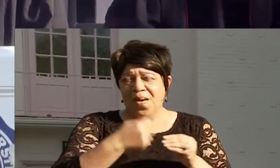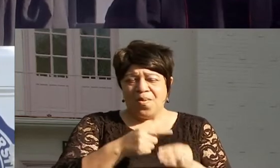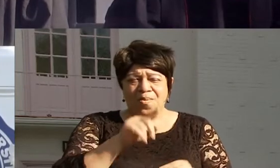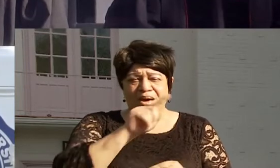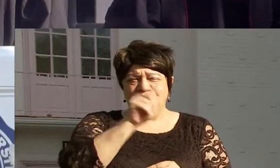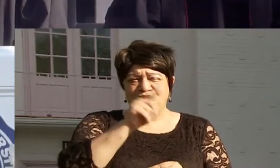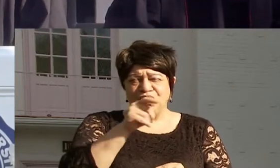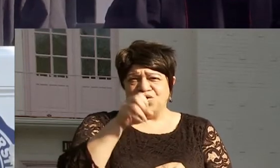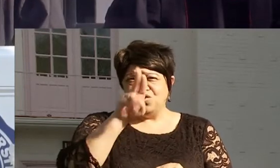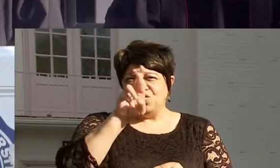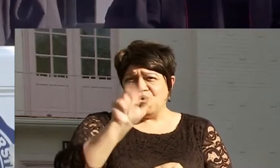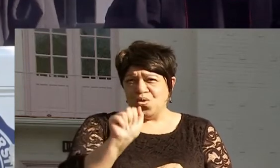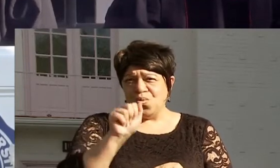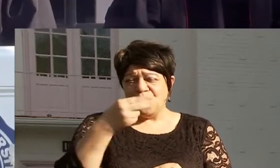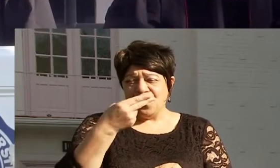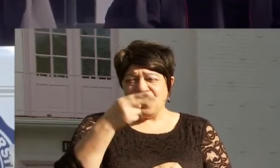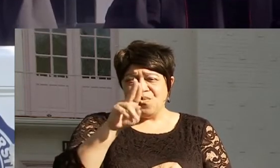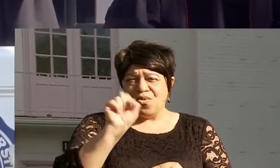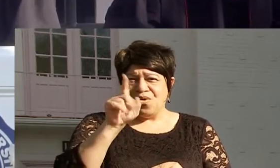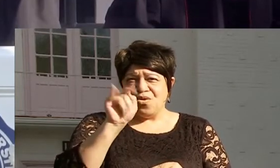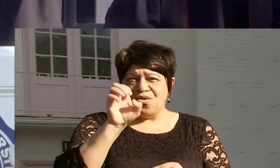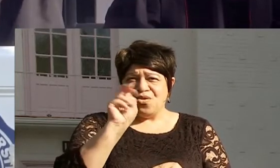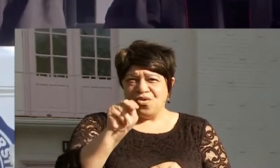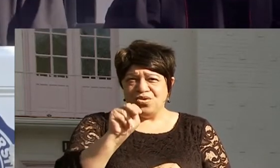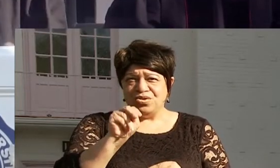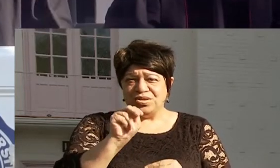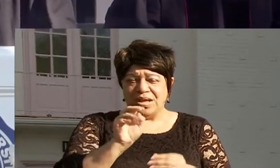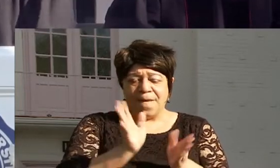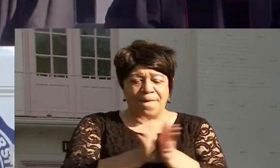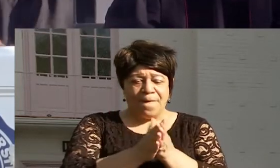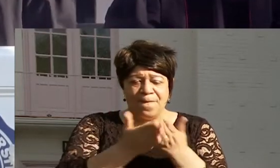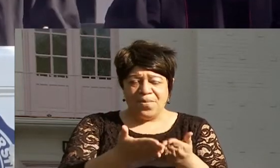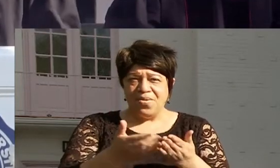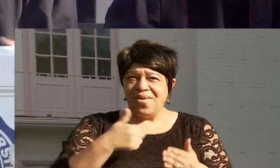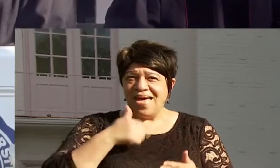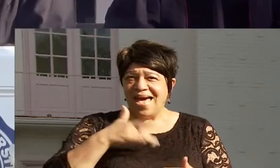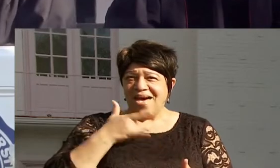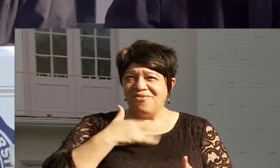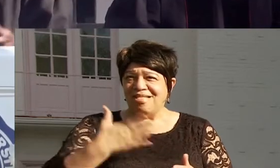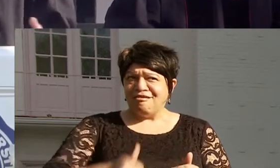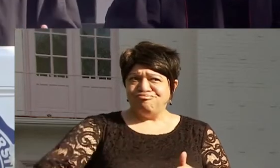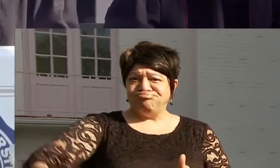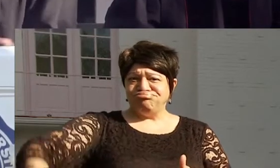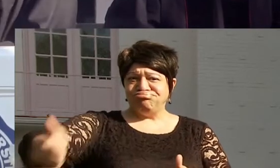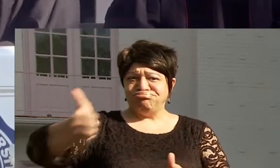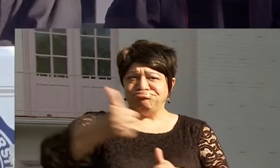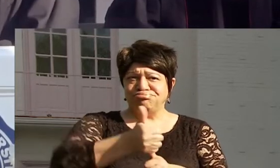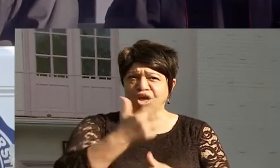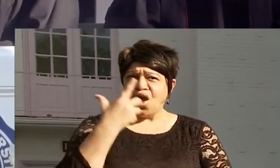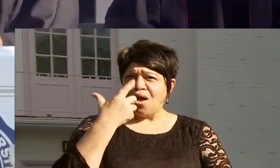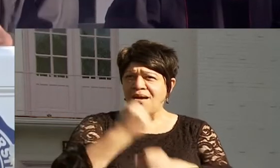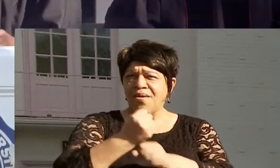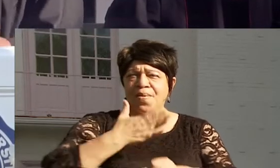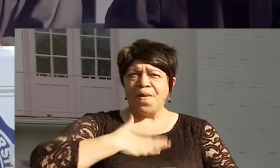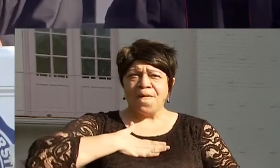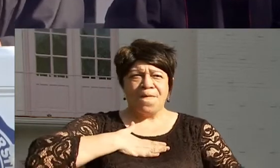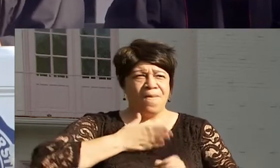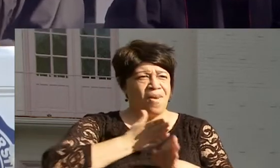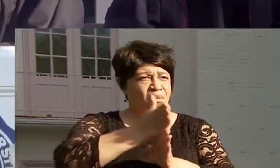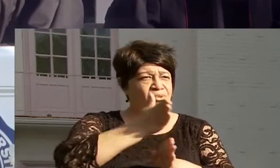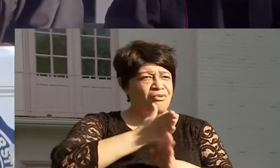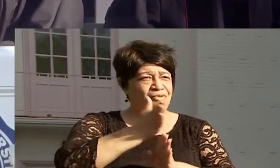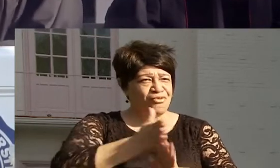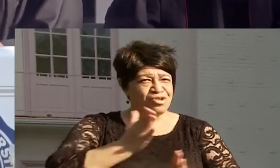novel, I remember feeling like I was on top of the world. I was confident that my career was heading in the